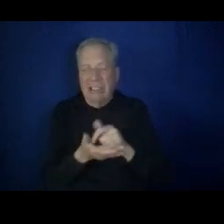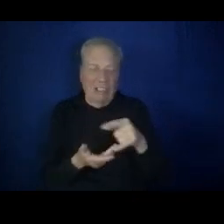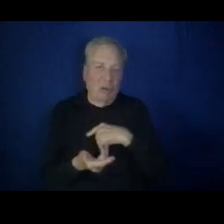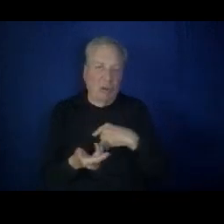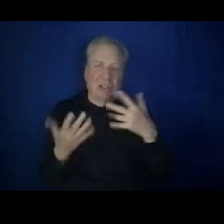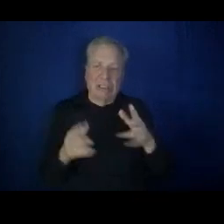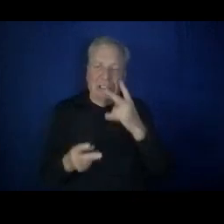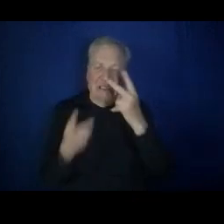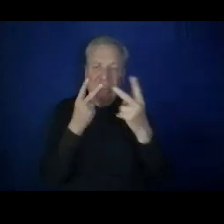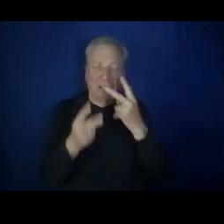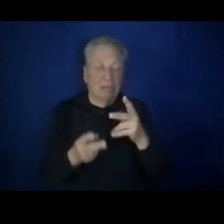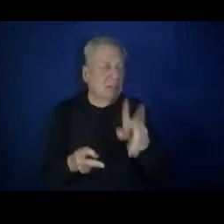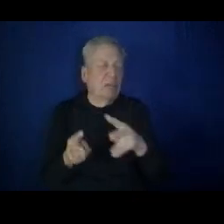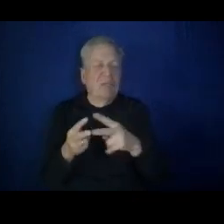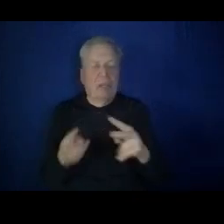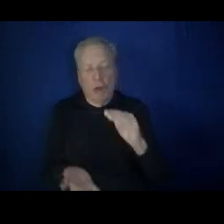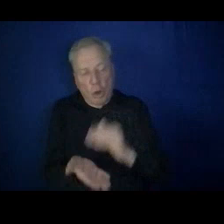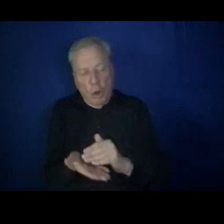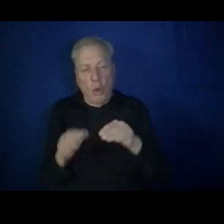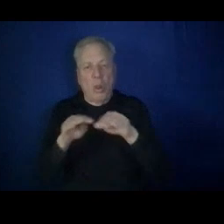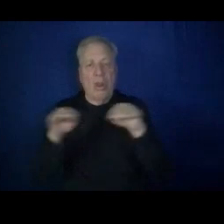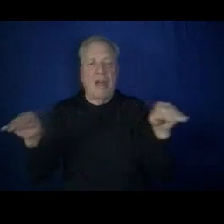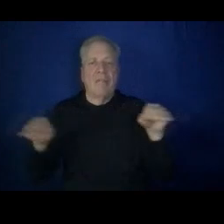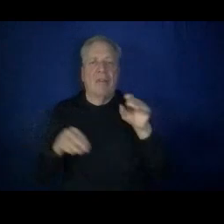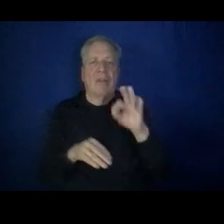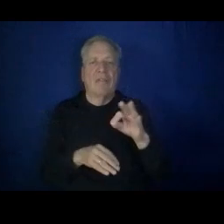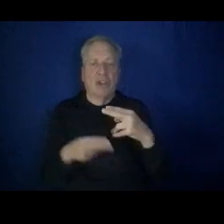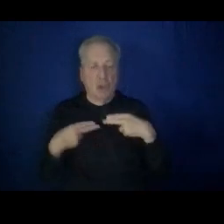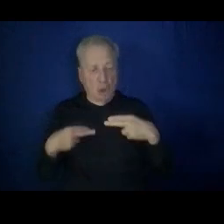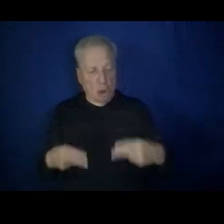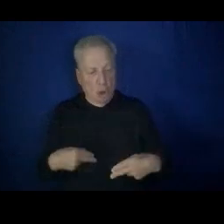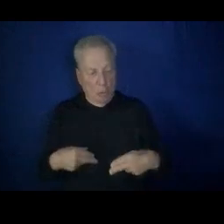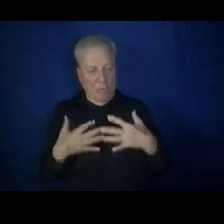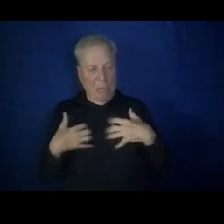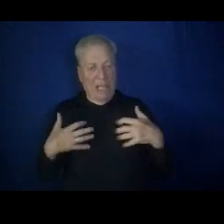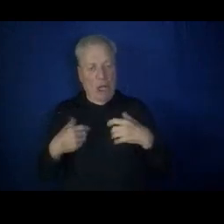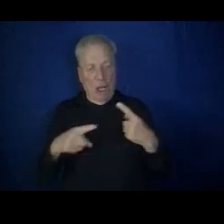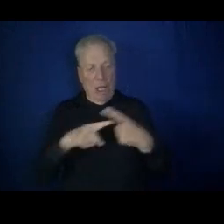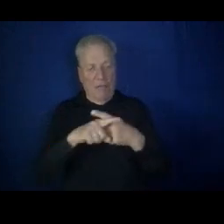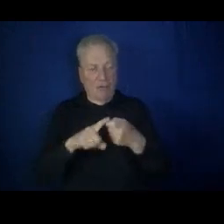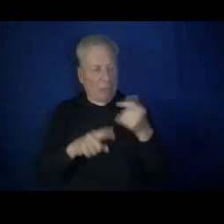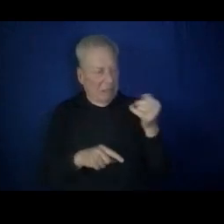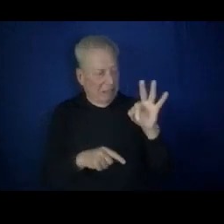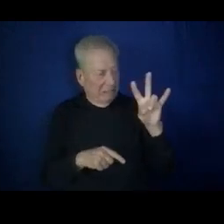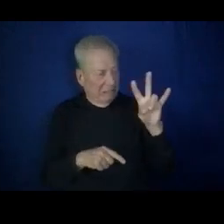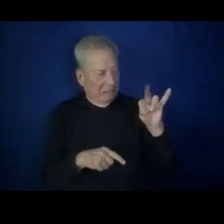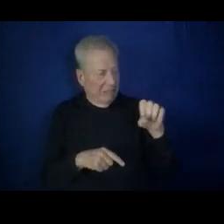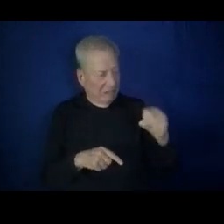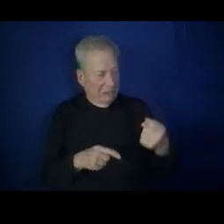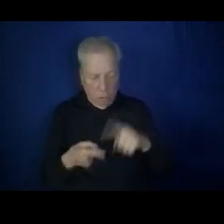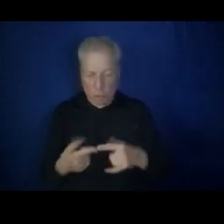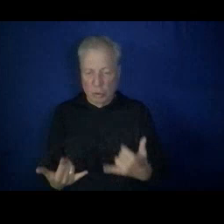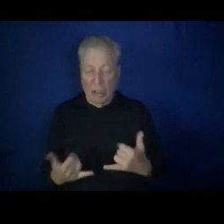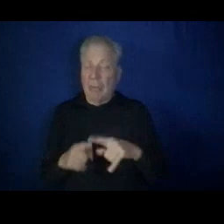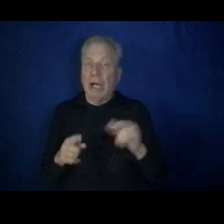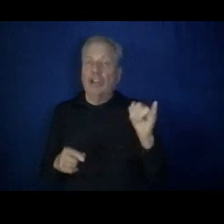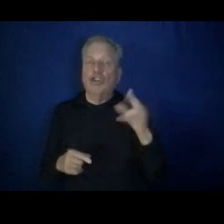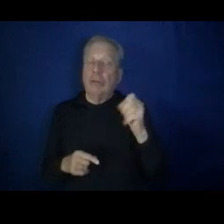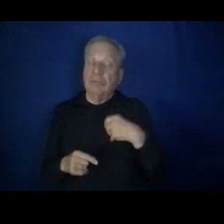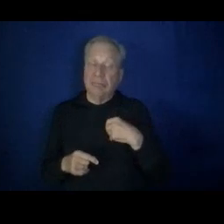got very low levels of human bear conflicts from the 70s to present. Just to put it in